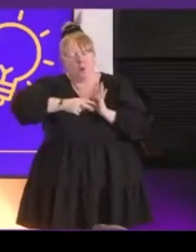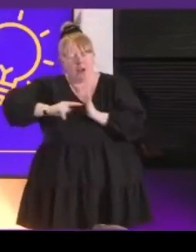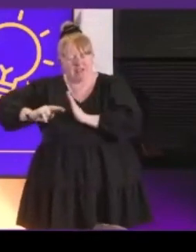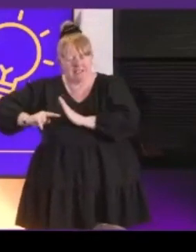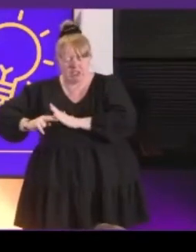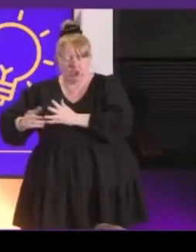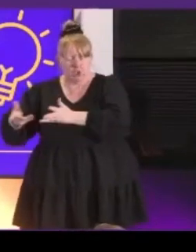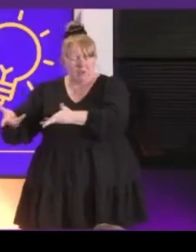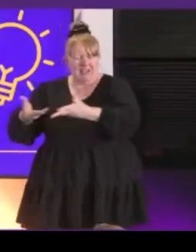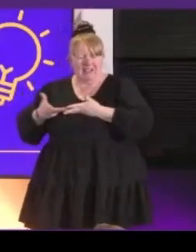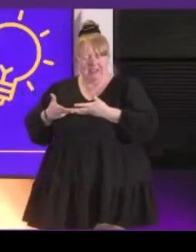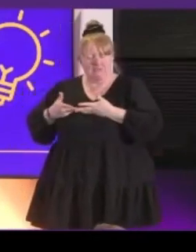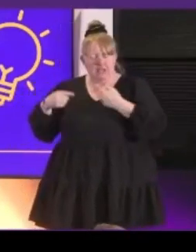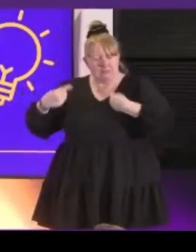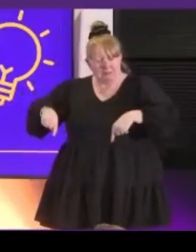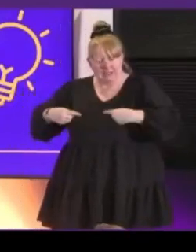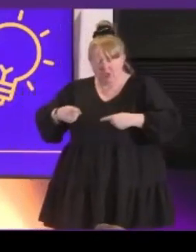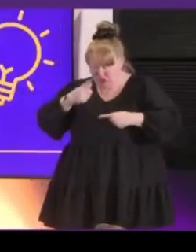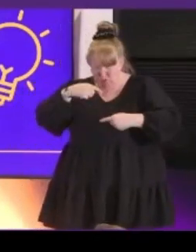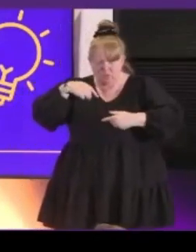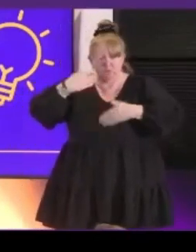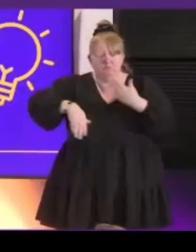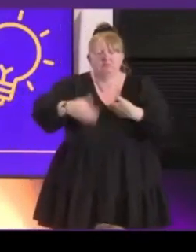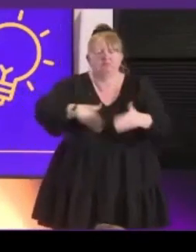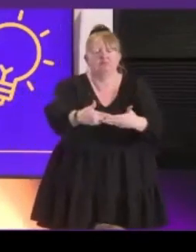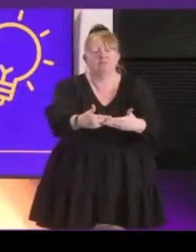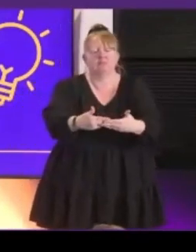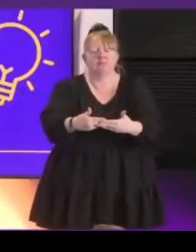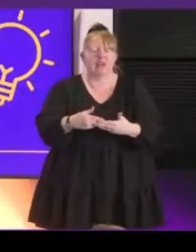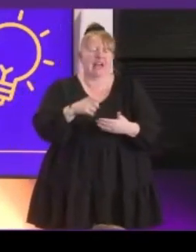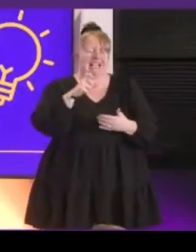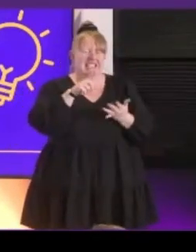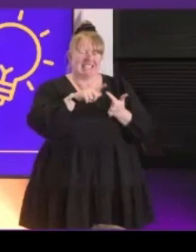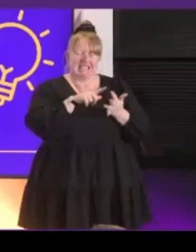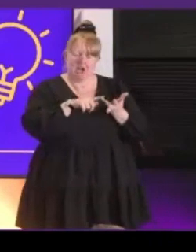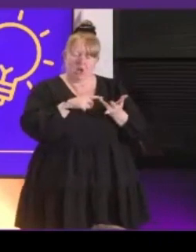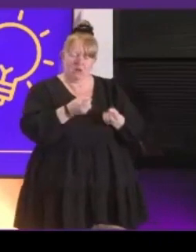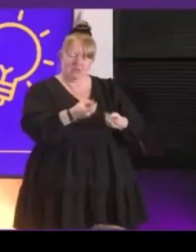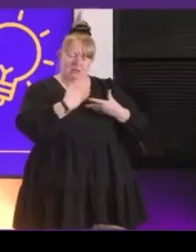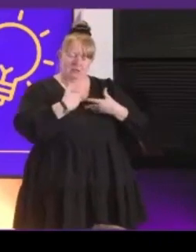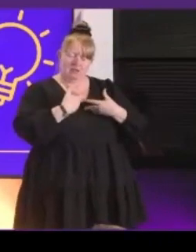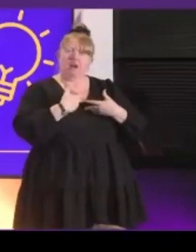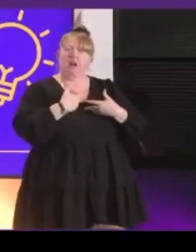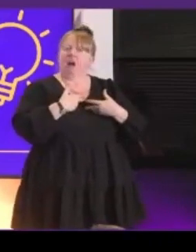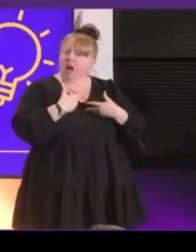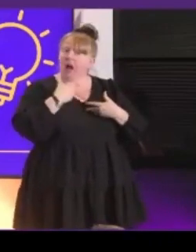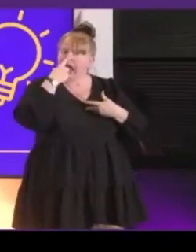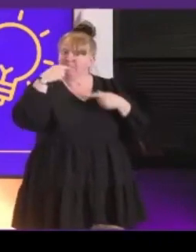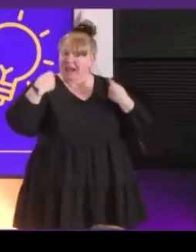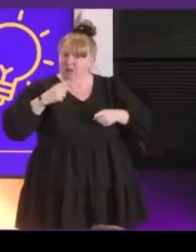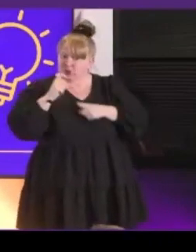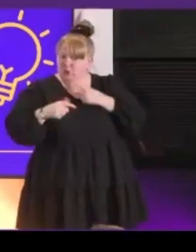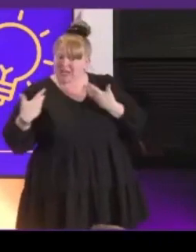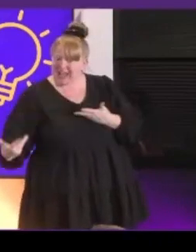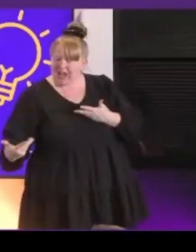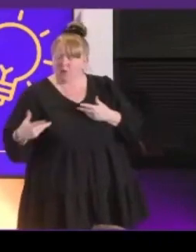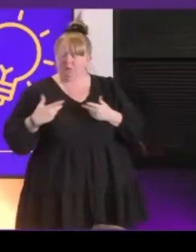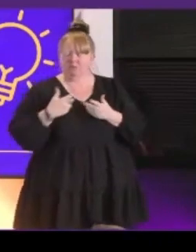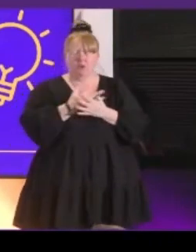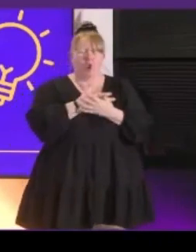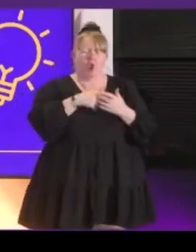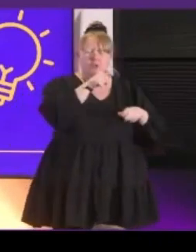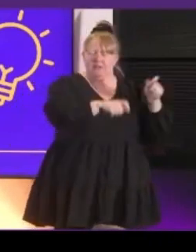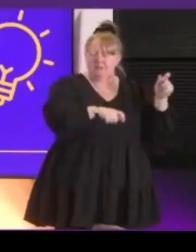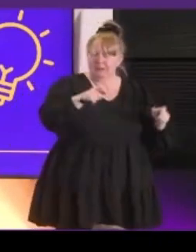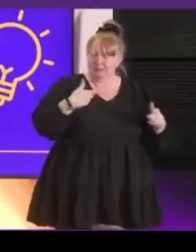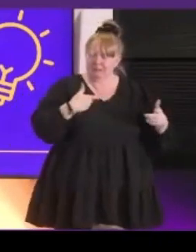us permission to get started. Yeah, it's like a CEO says something, good, we can now do something. Like the number of customers I've worked with where I